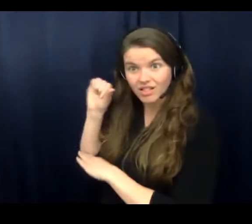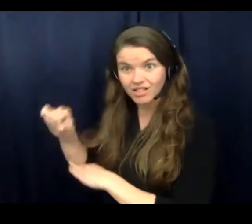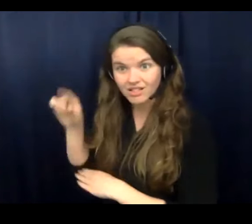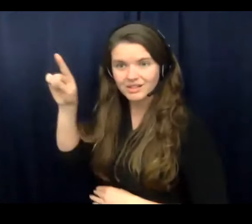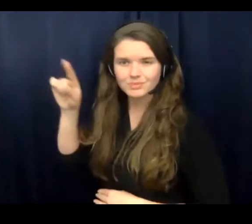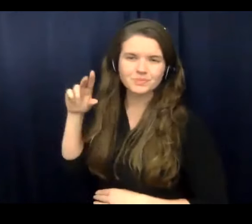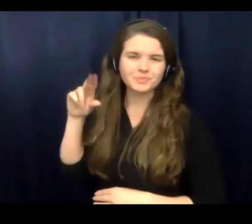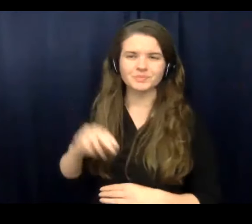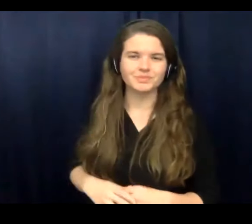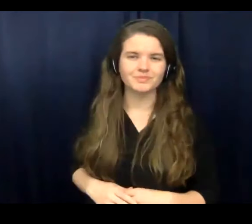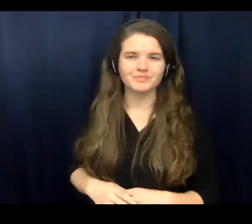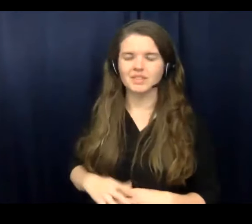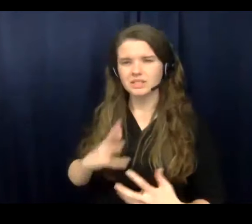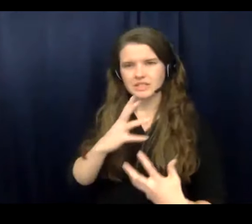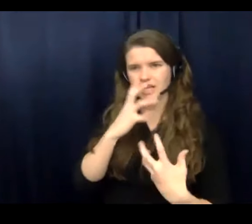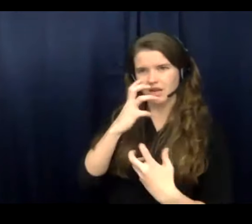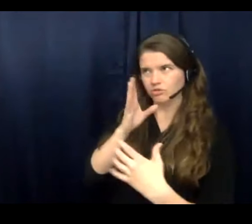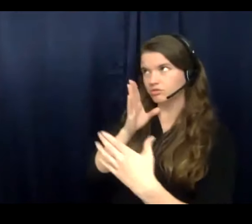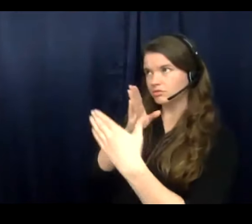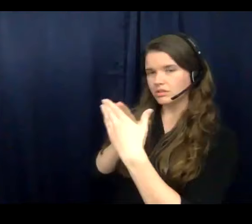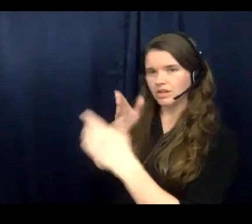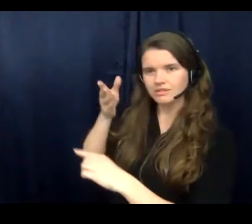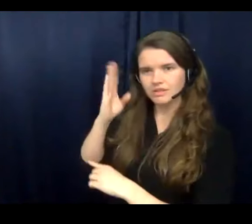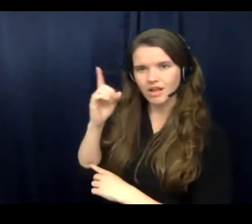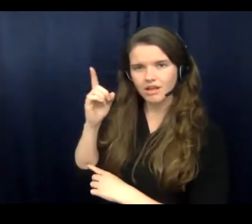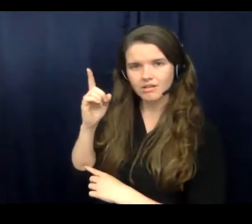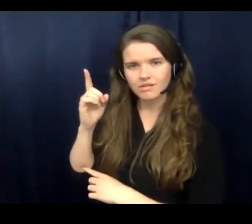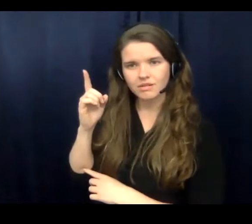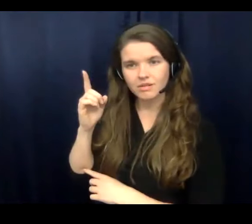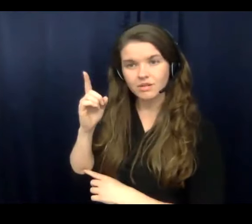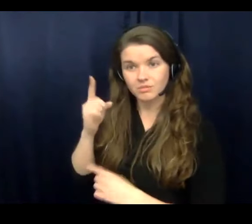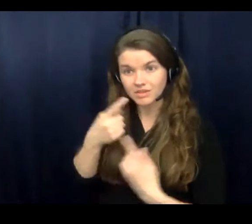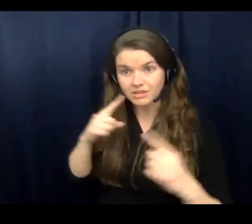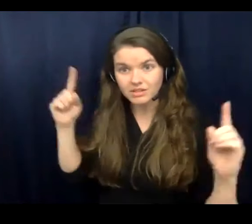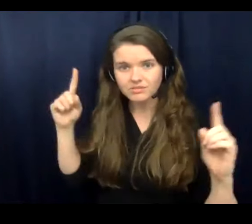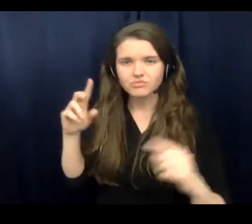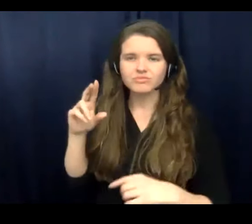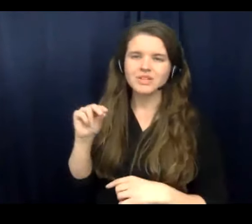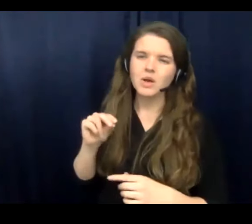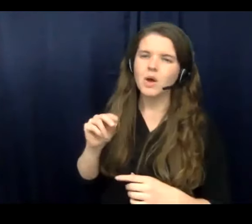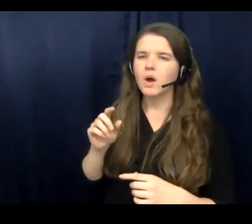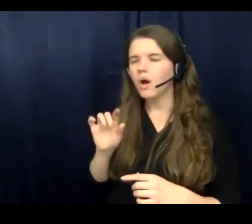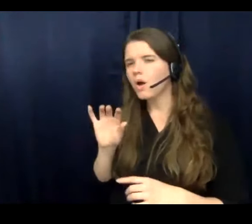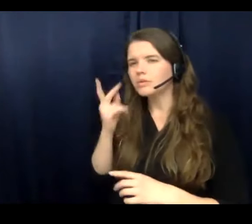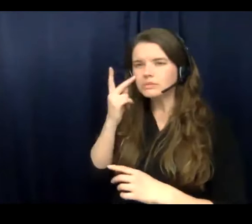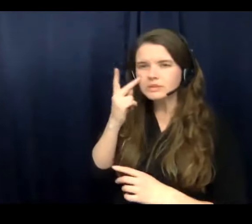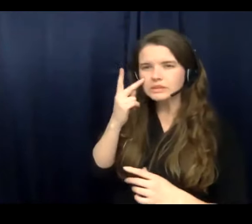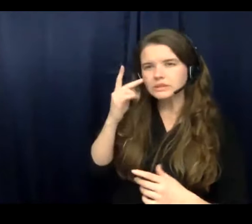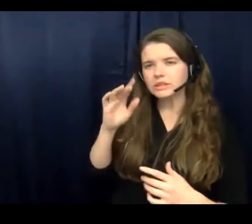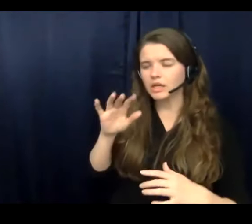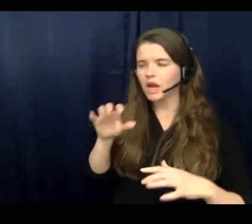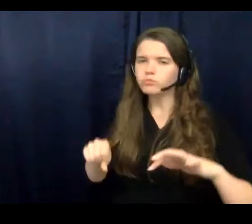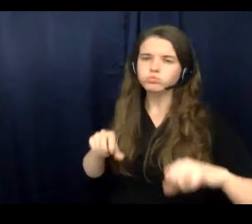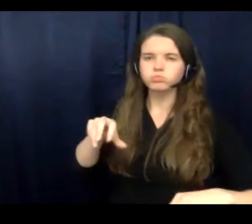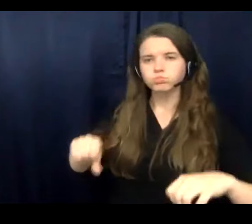anger against God, and yet that they don't fully succeed. Oh, they partially succeed. We see it happening. And many